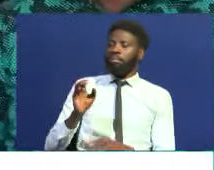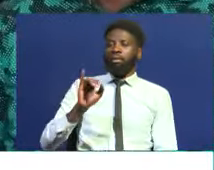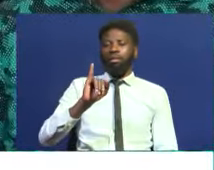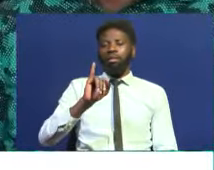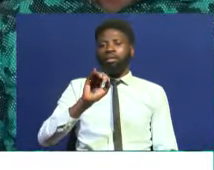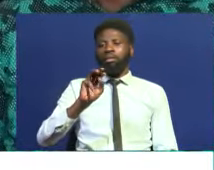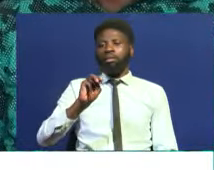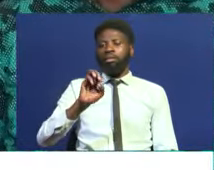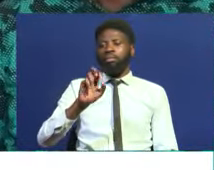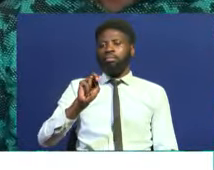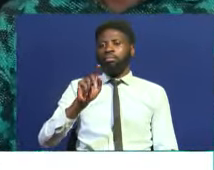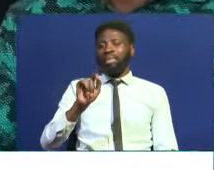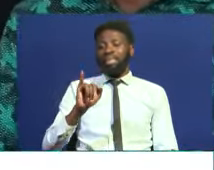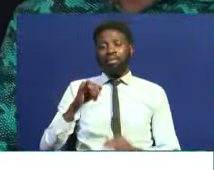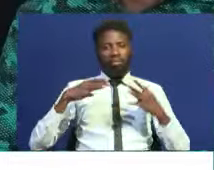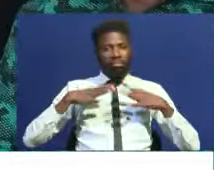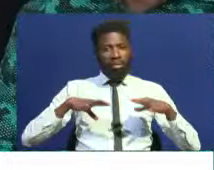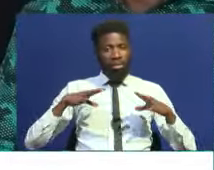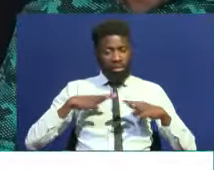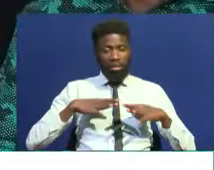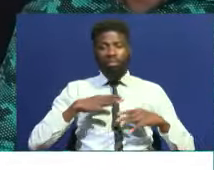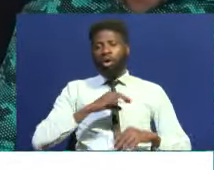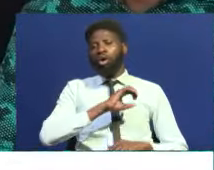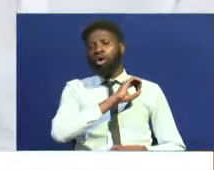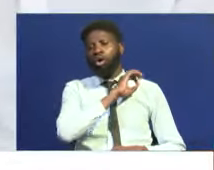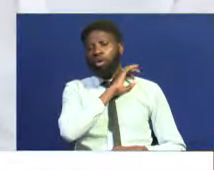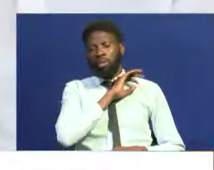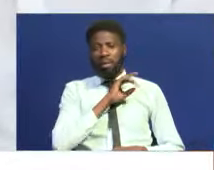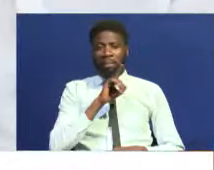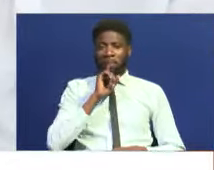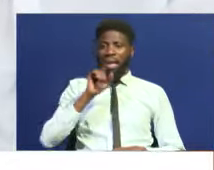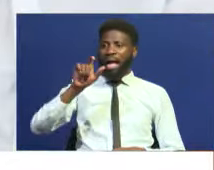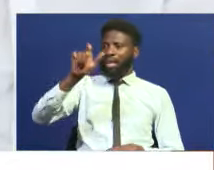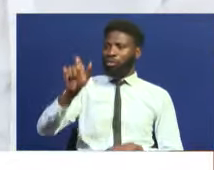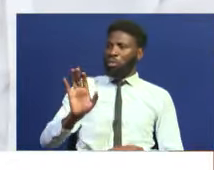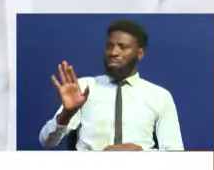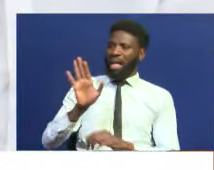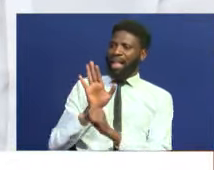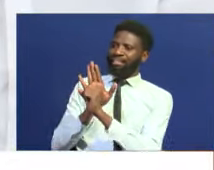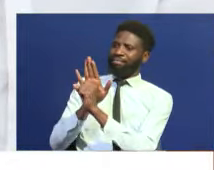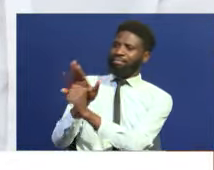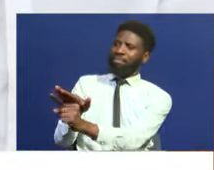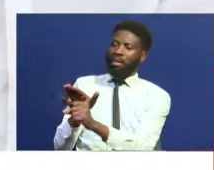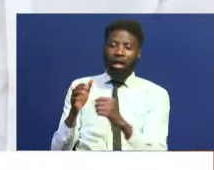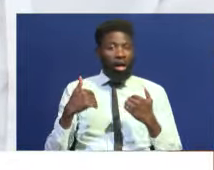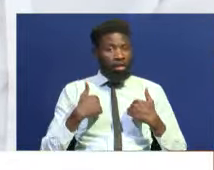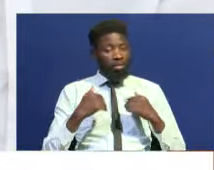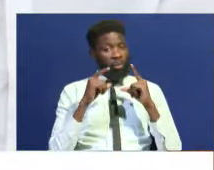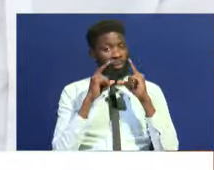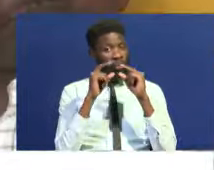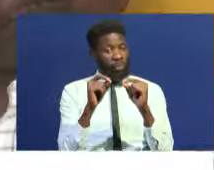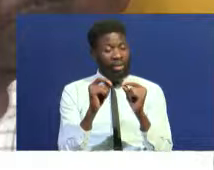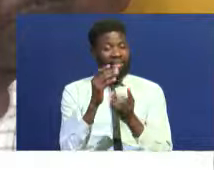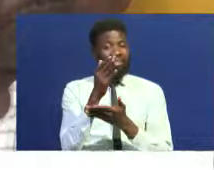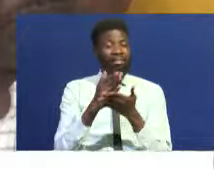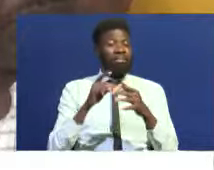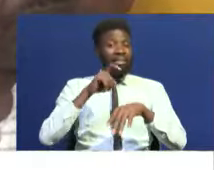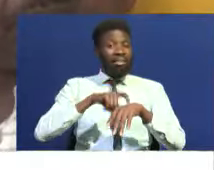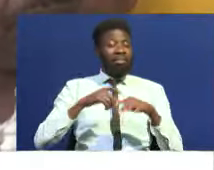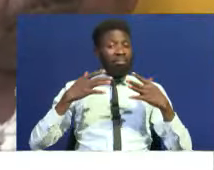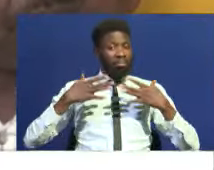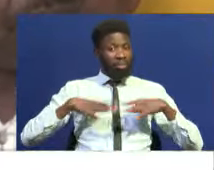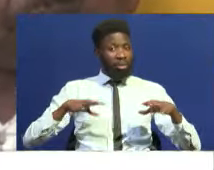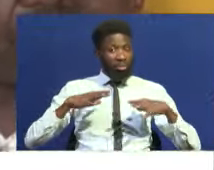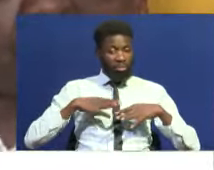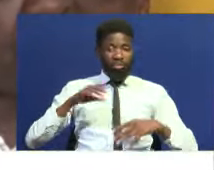they claim is systemic marginalization of the region. They have claimed that there are instances where certain public figures from the